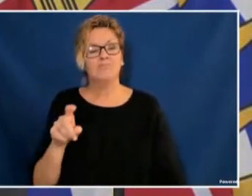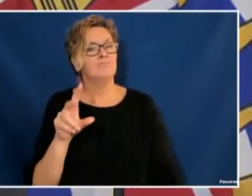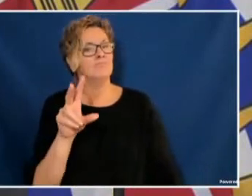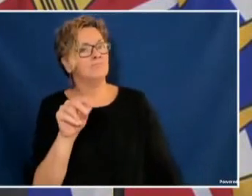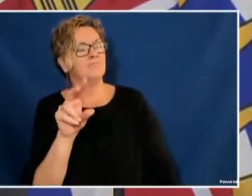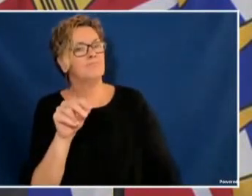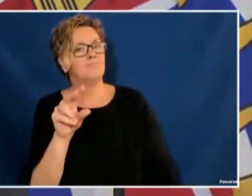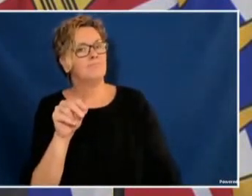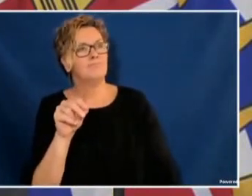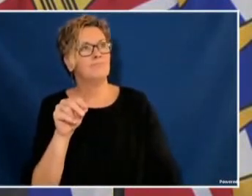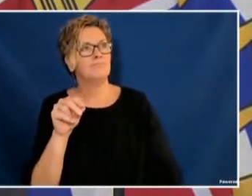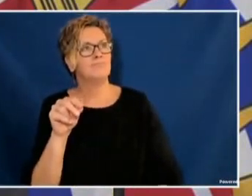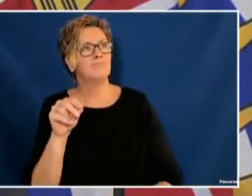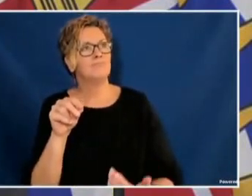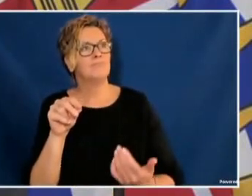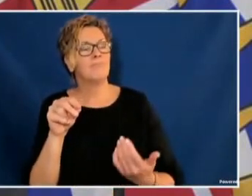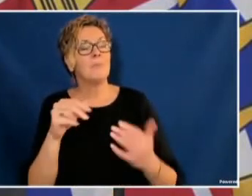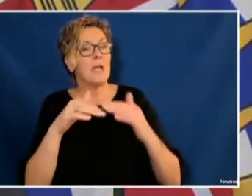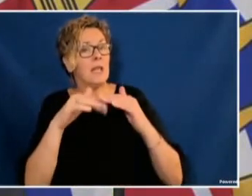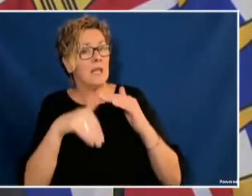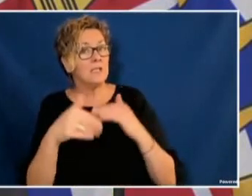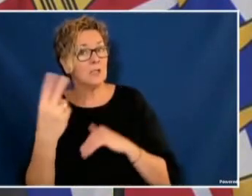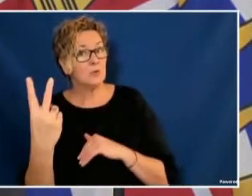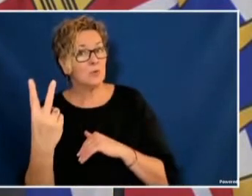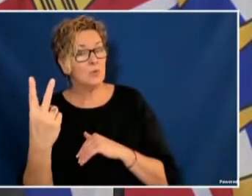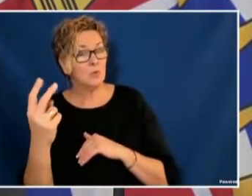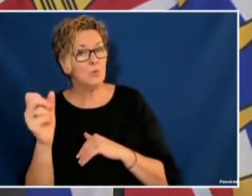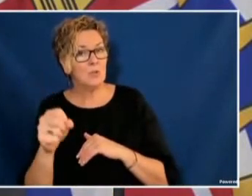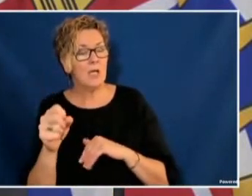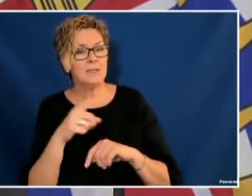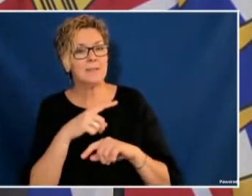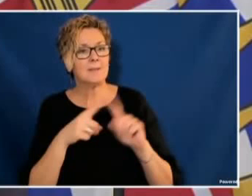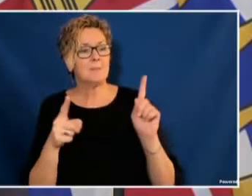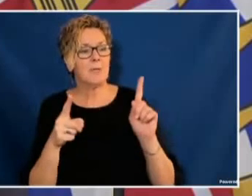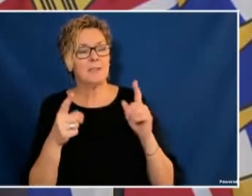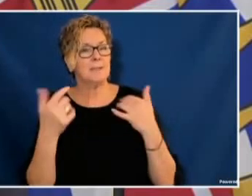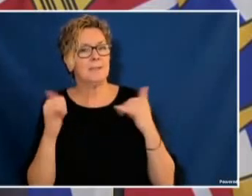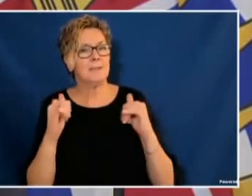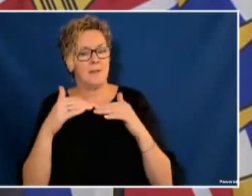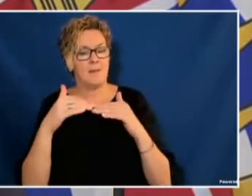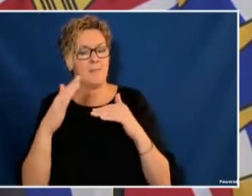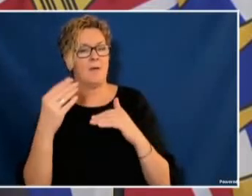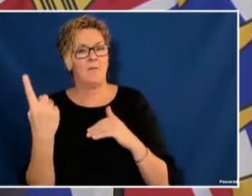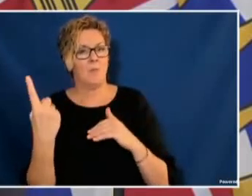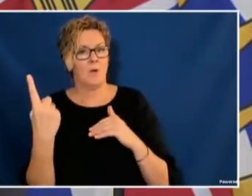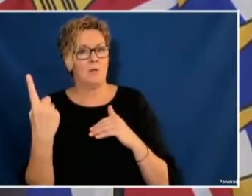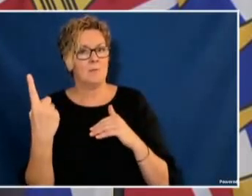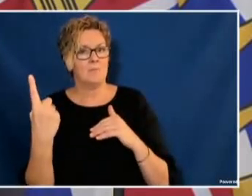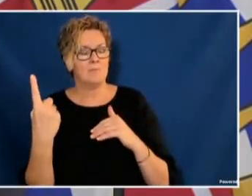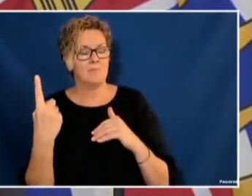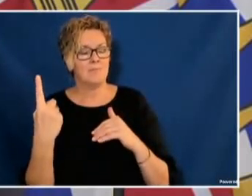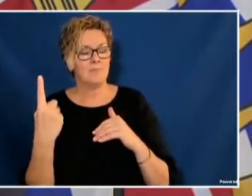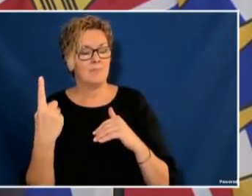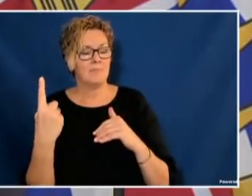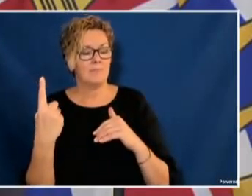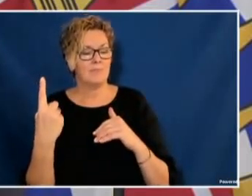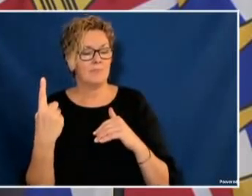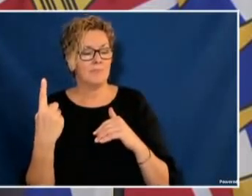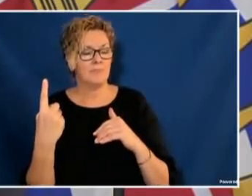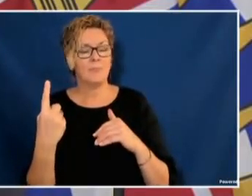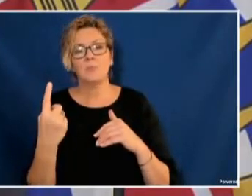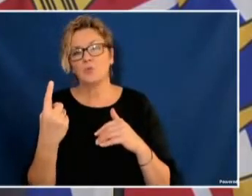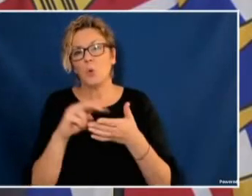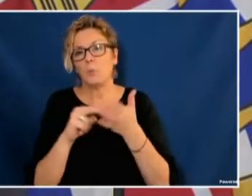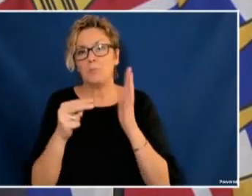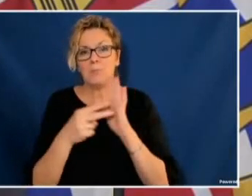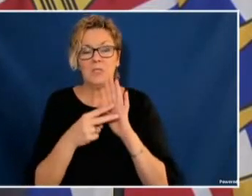to open their doors on the weekend. Is it correct to assume that? And if not, what do you say to those